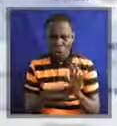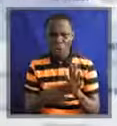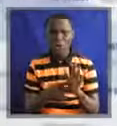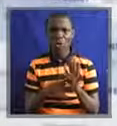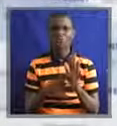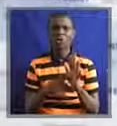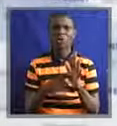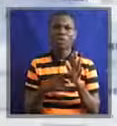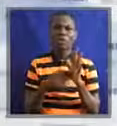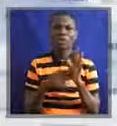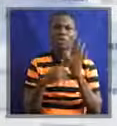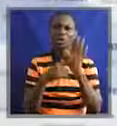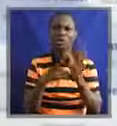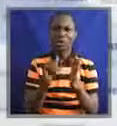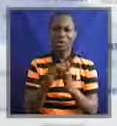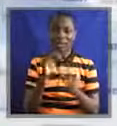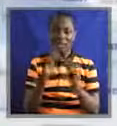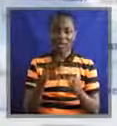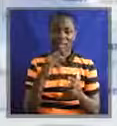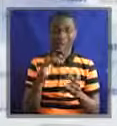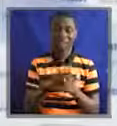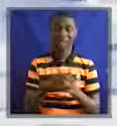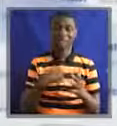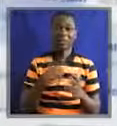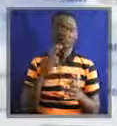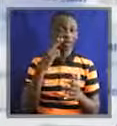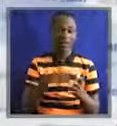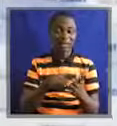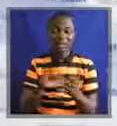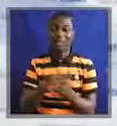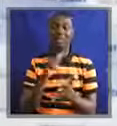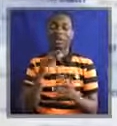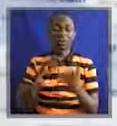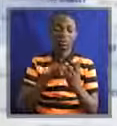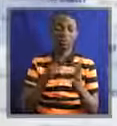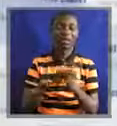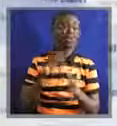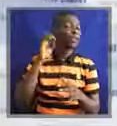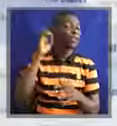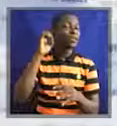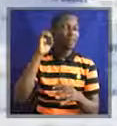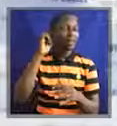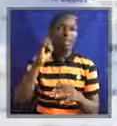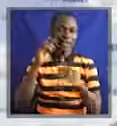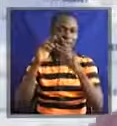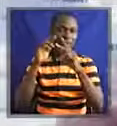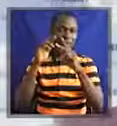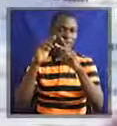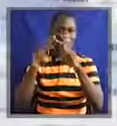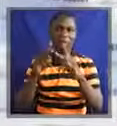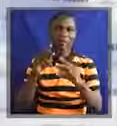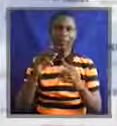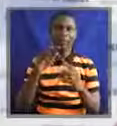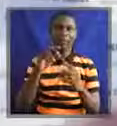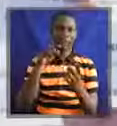obi bɛgyina bɛka kyerɛ sɛ mehunuwei no ɛno nkyerɛ sɛ ɔyɛ odiyifoɔ simon the sorcerer anka sɛ ɔyɛ prophet da nanso na ɔhunu